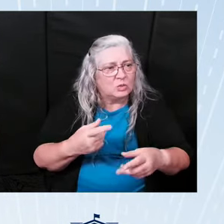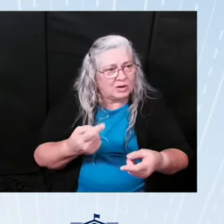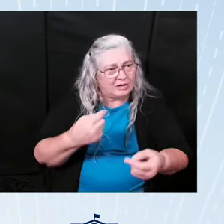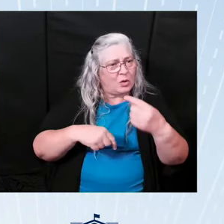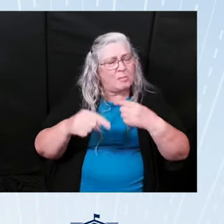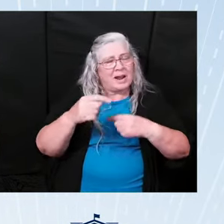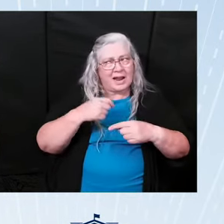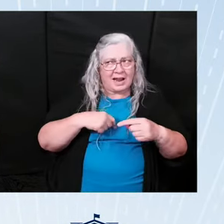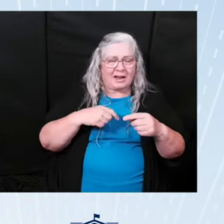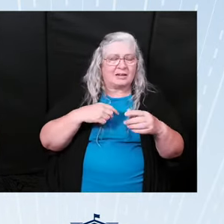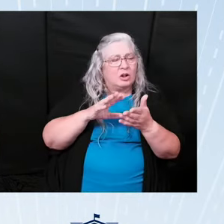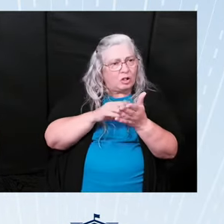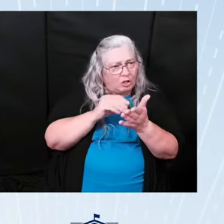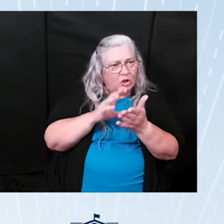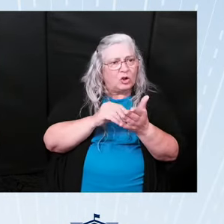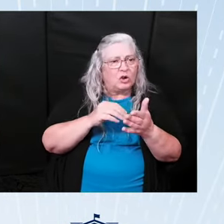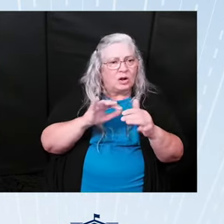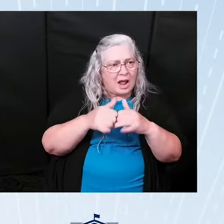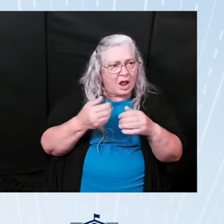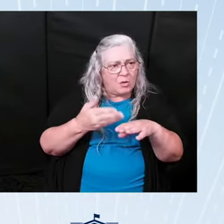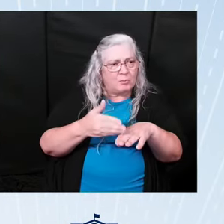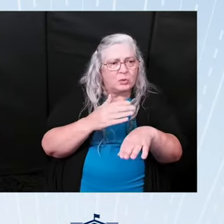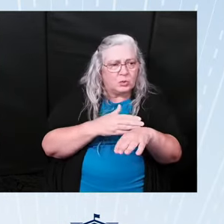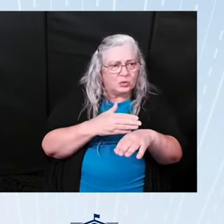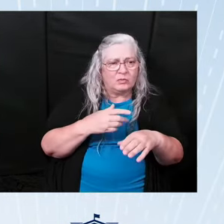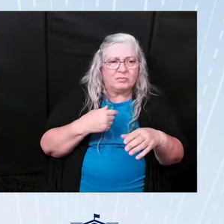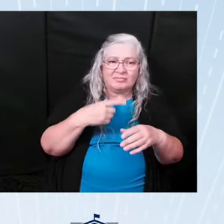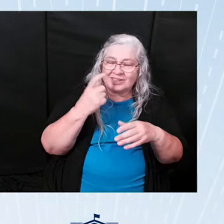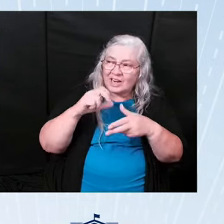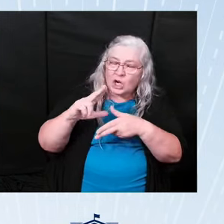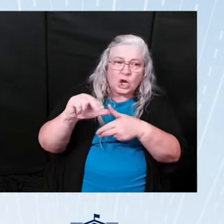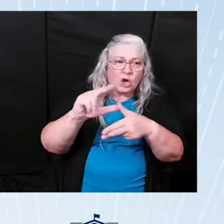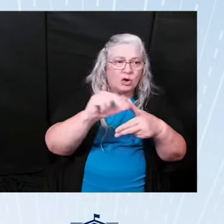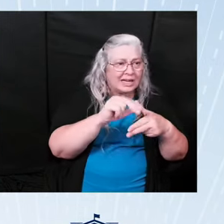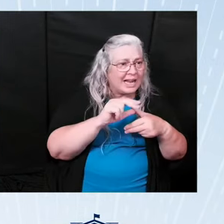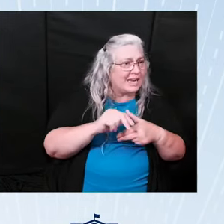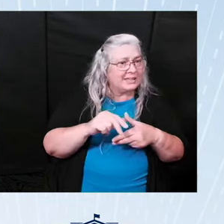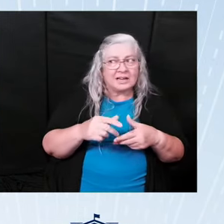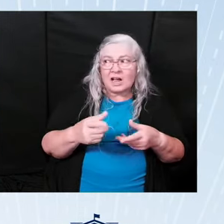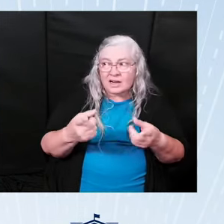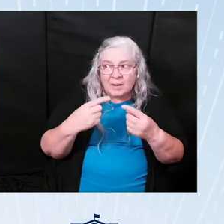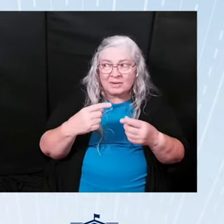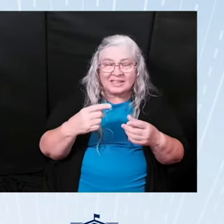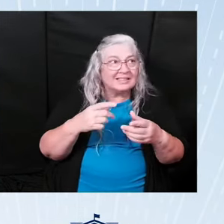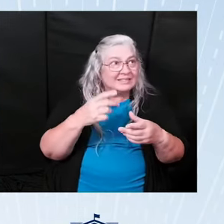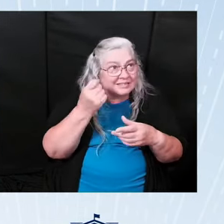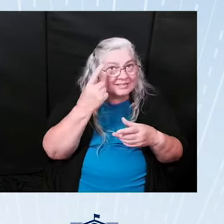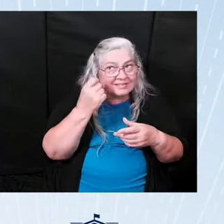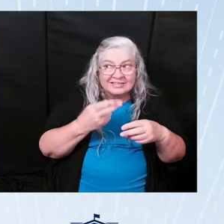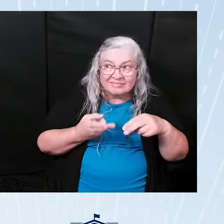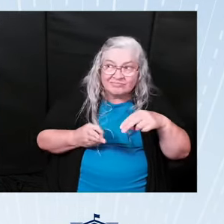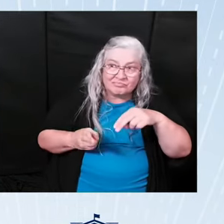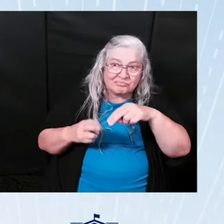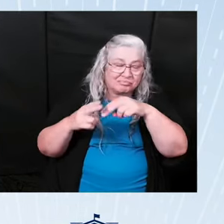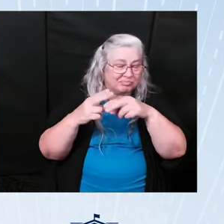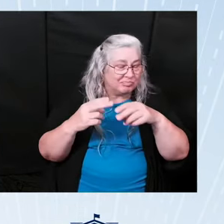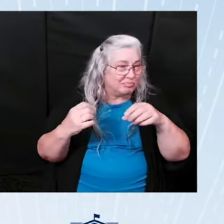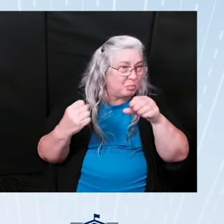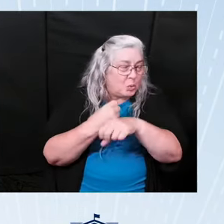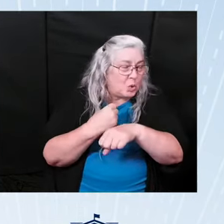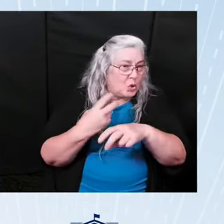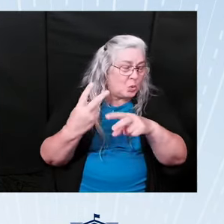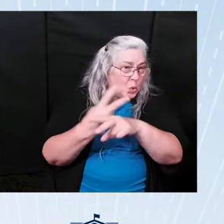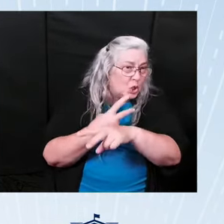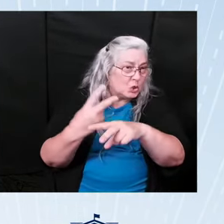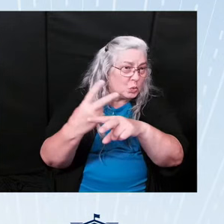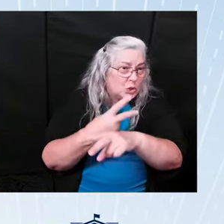coming faster, they're coming stronger, they're coming in ways that we didn't anticipate before. They're ramping up more quickly than we used to.